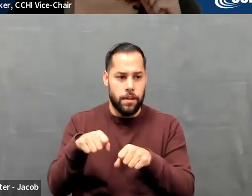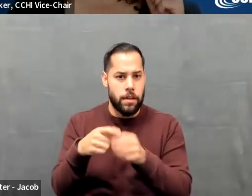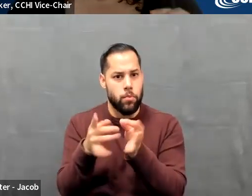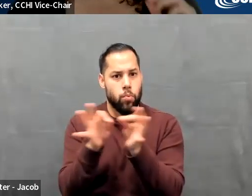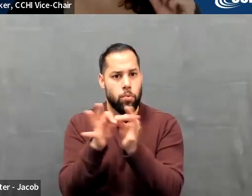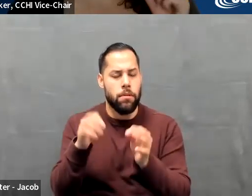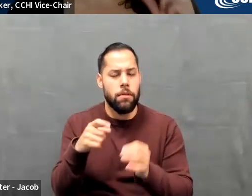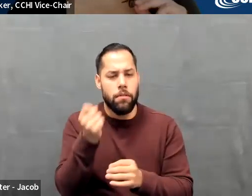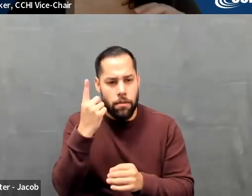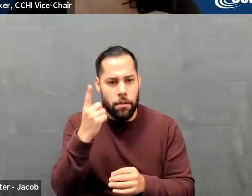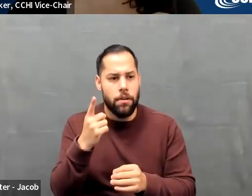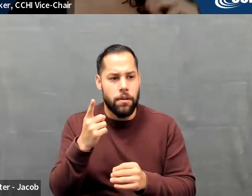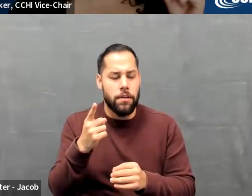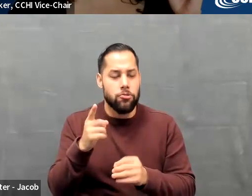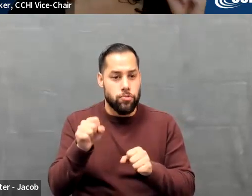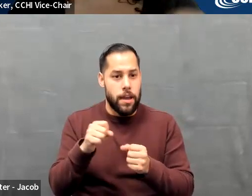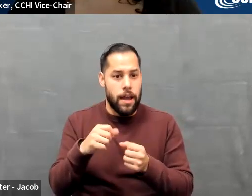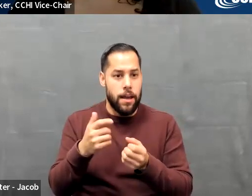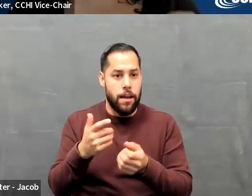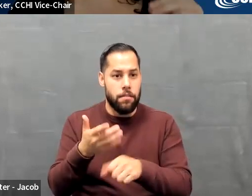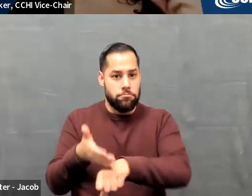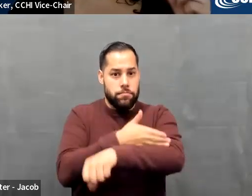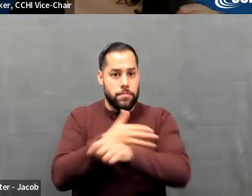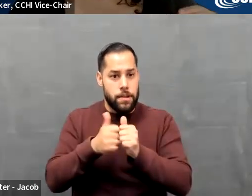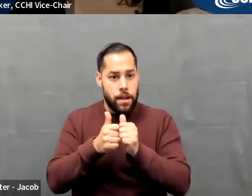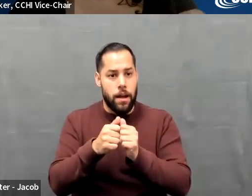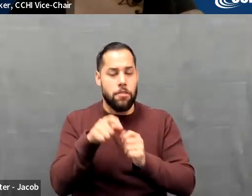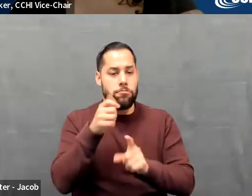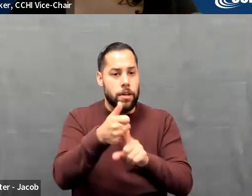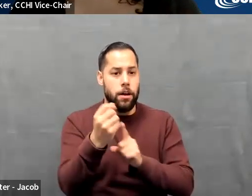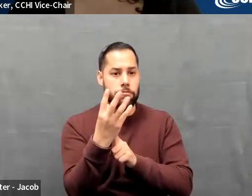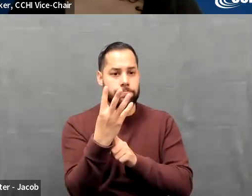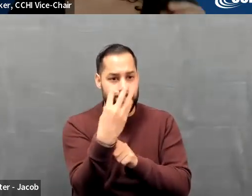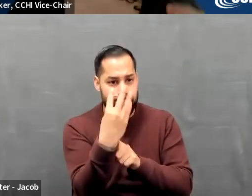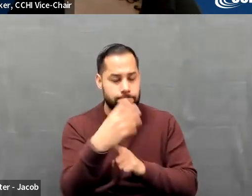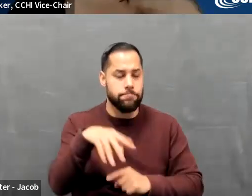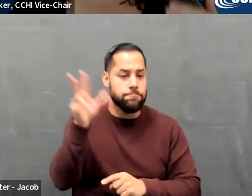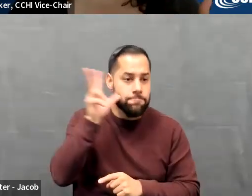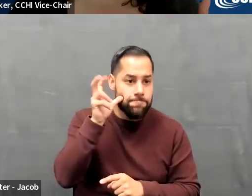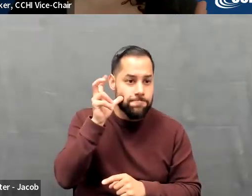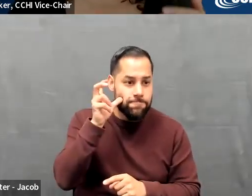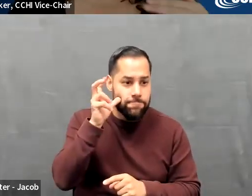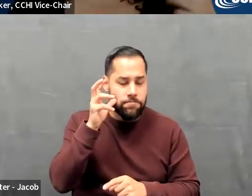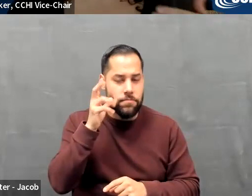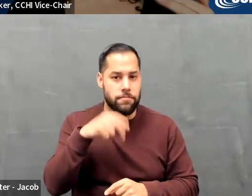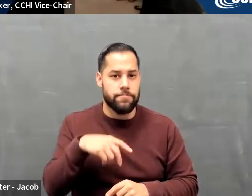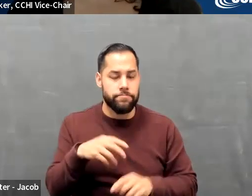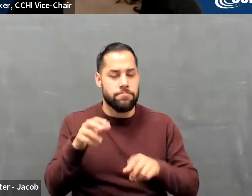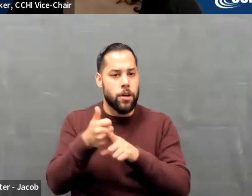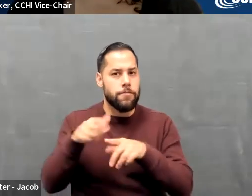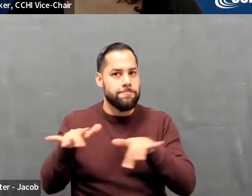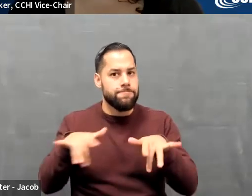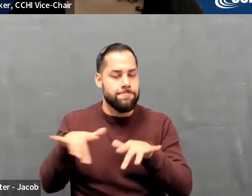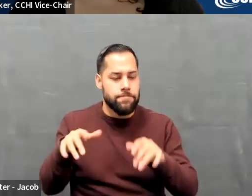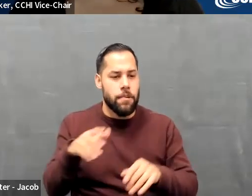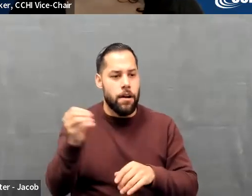is a way to make it more valuable, which is to record yourself and listen to yourself. Mm-hmm. And peer